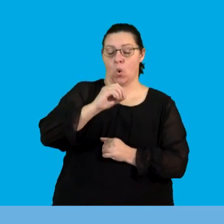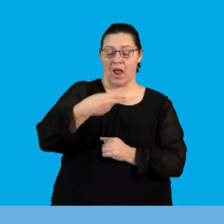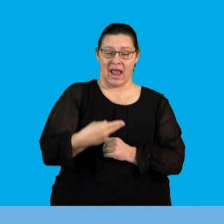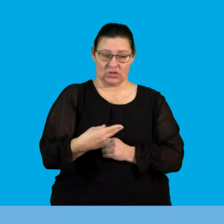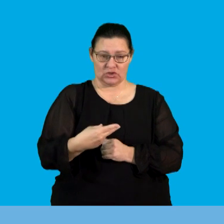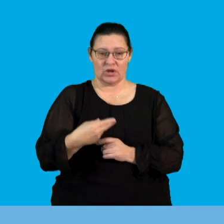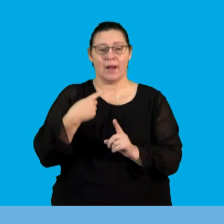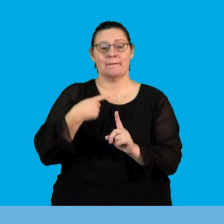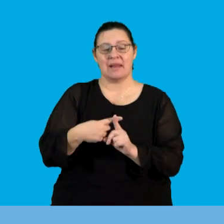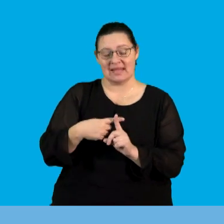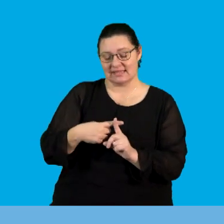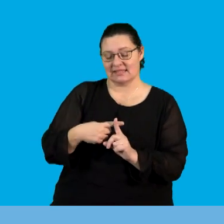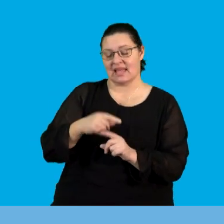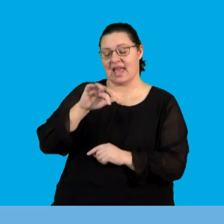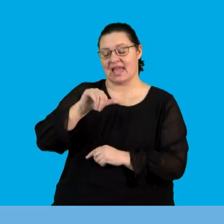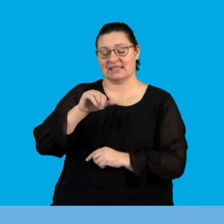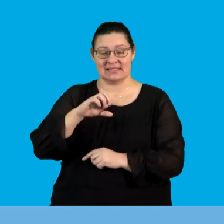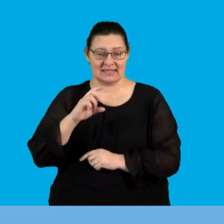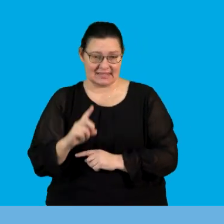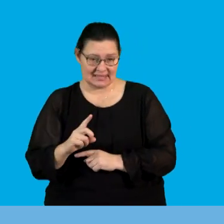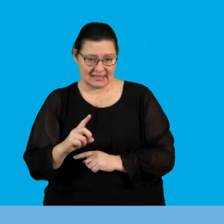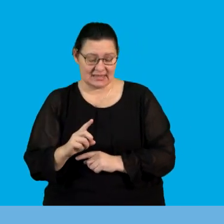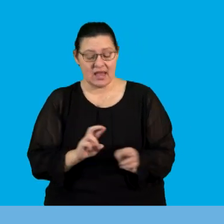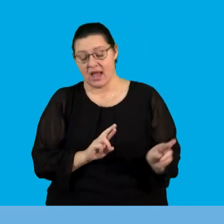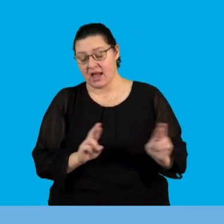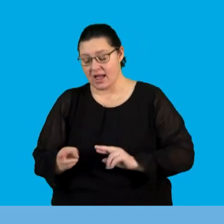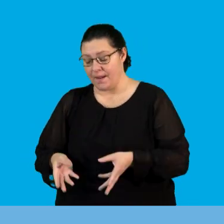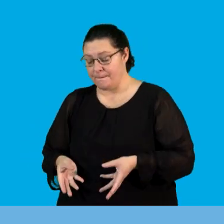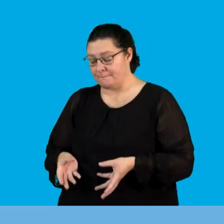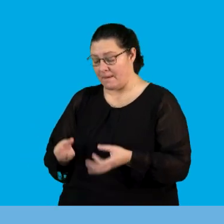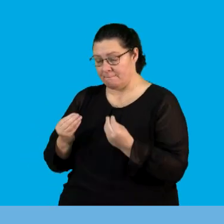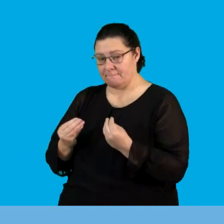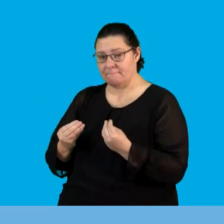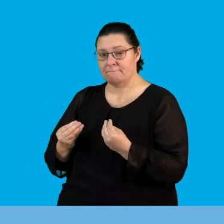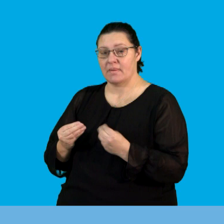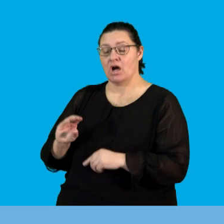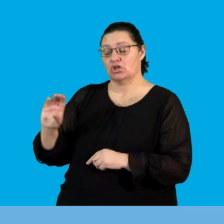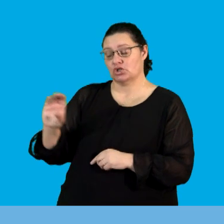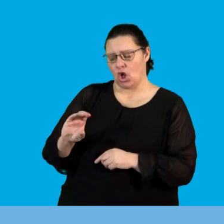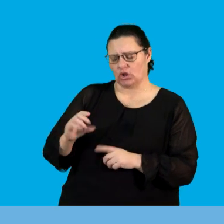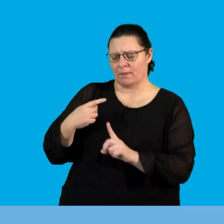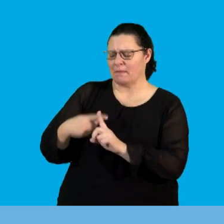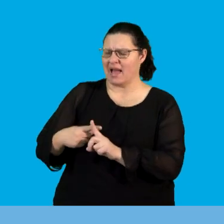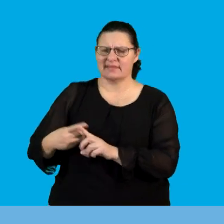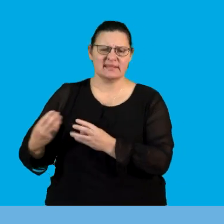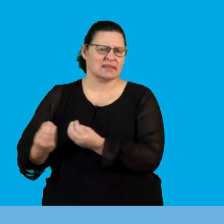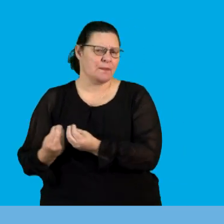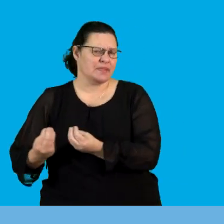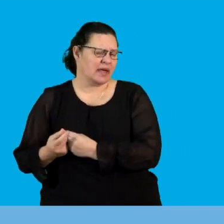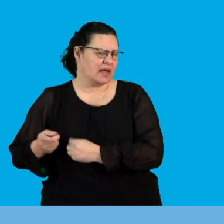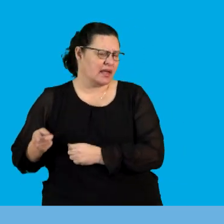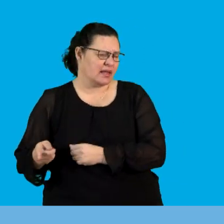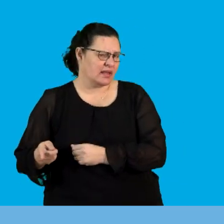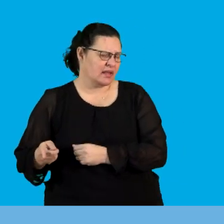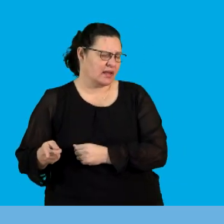hydroxide OH, plus acid. This is going to react to form salt and something. Now